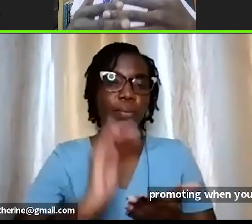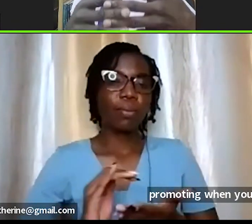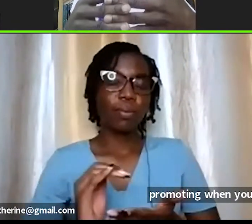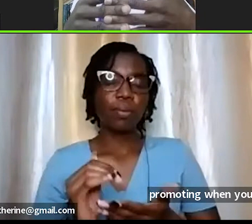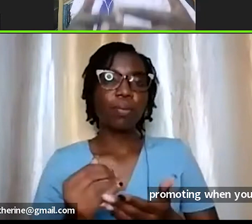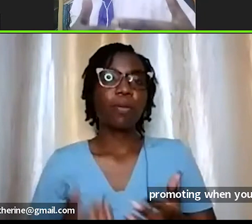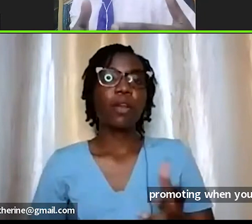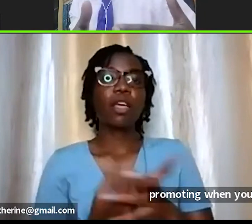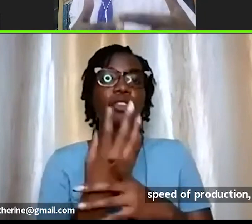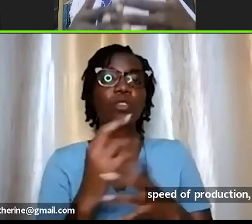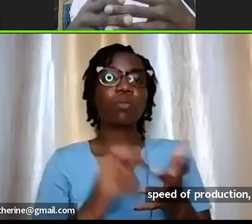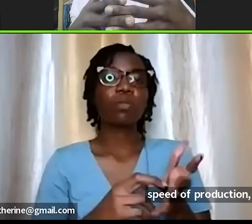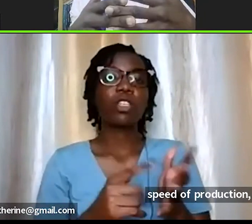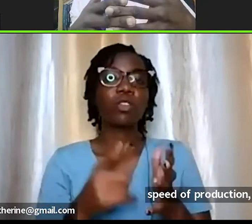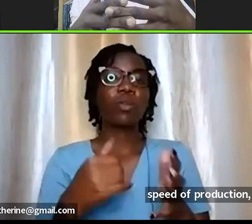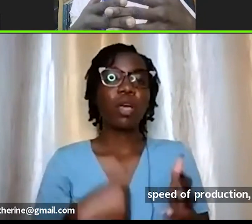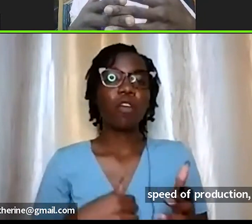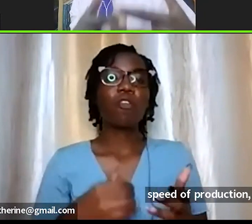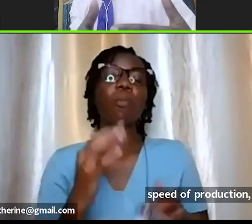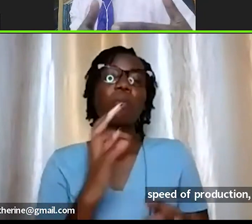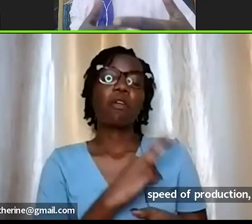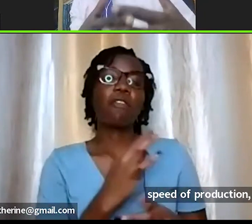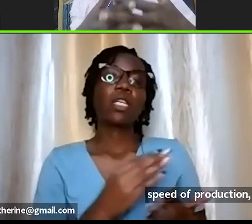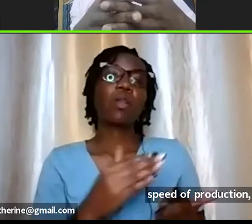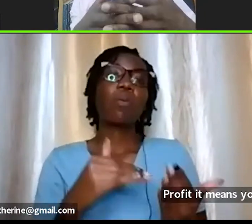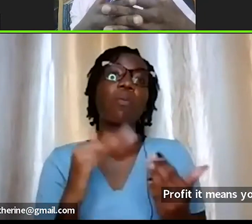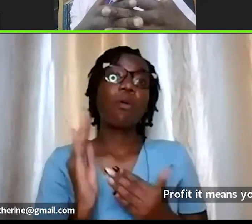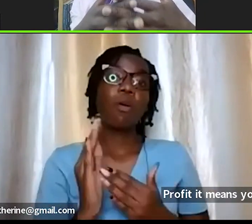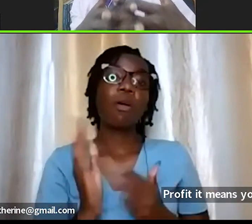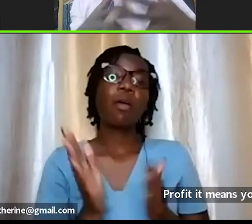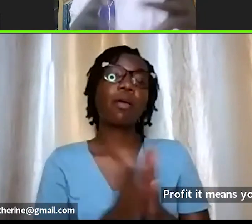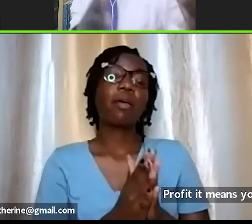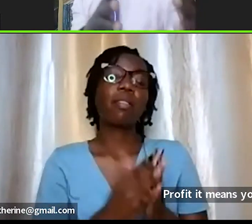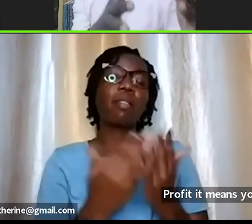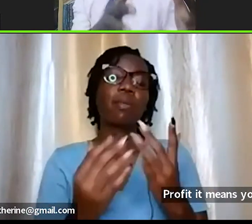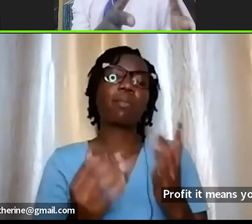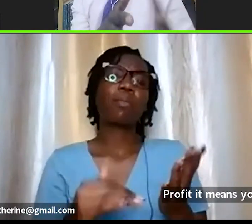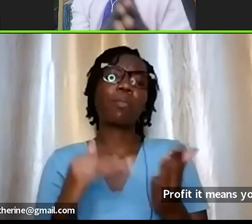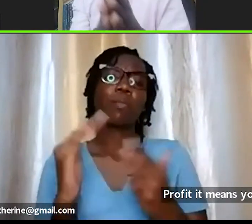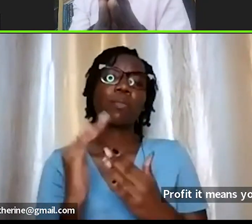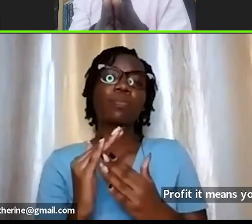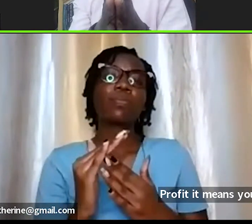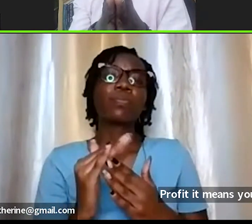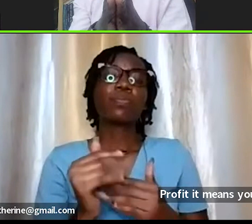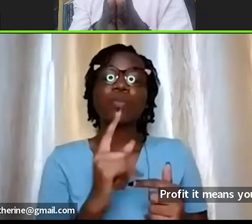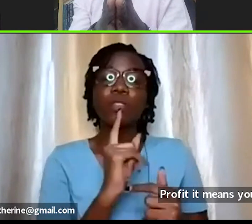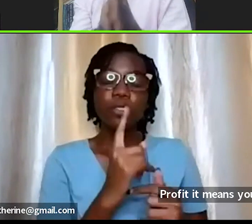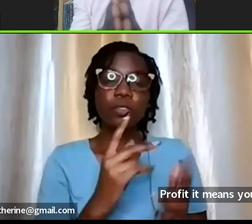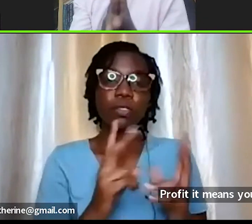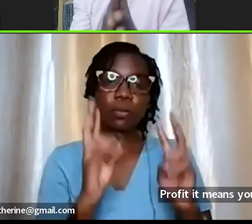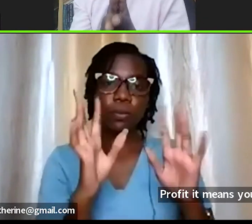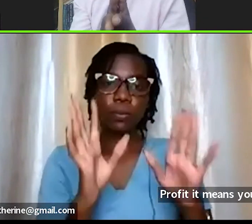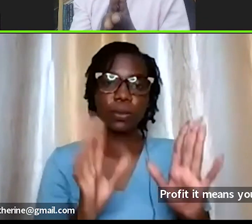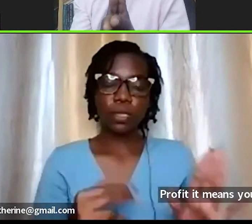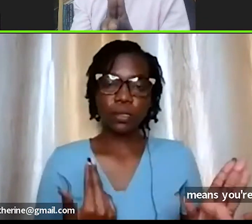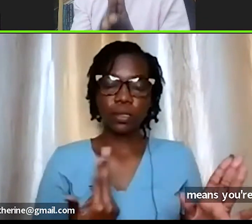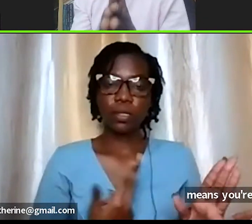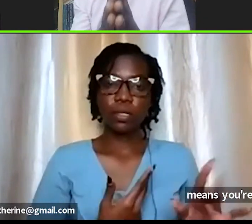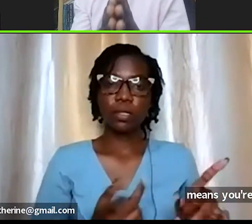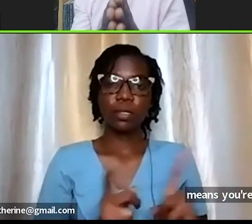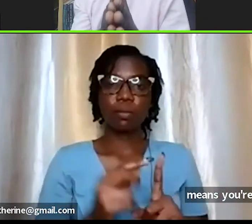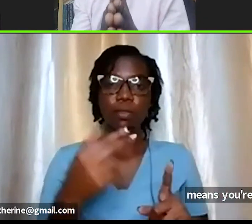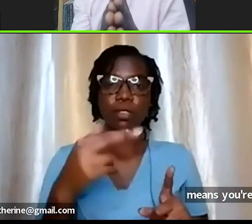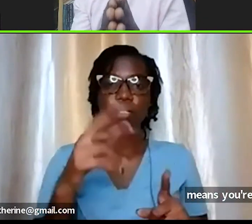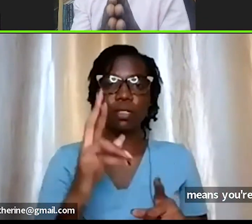more profit, it means you're going to have more products, it means you're going to have more products. It is important for us as HR